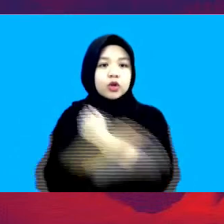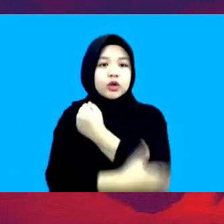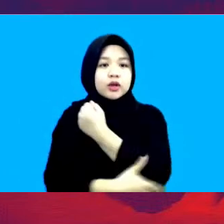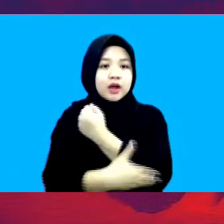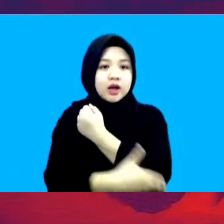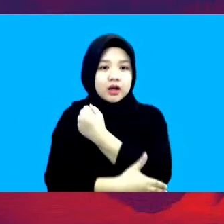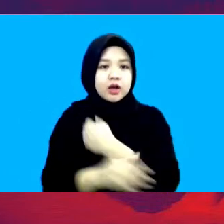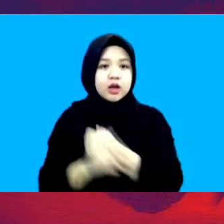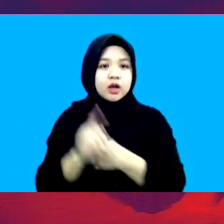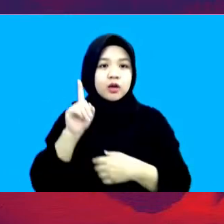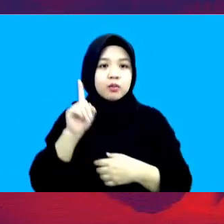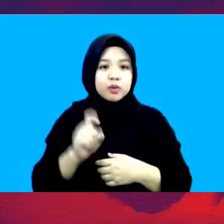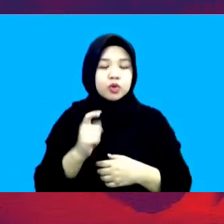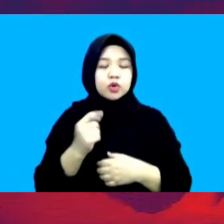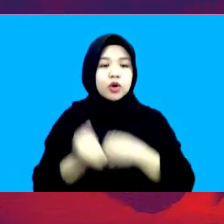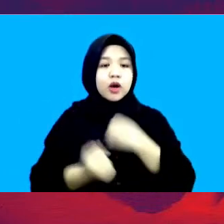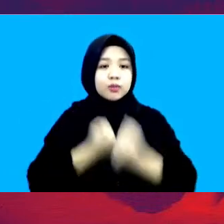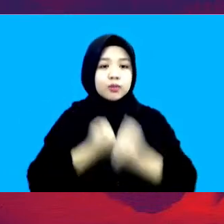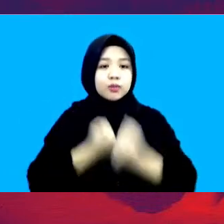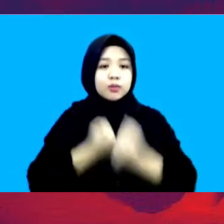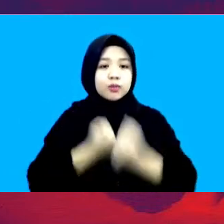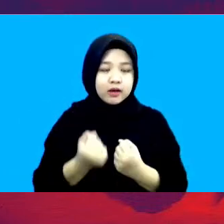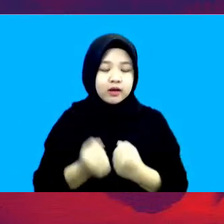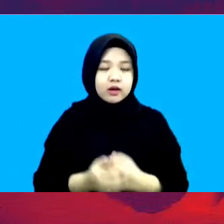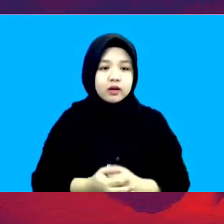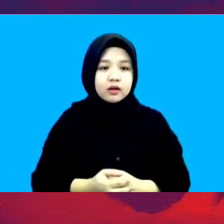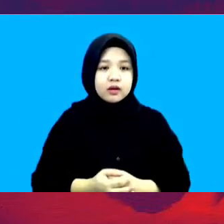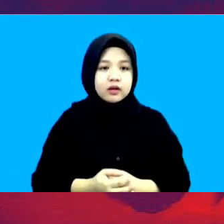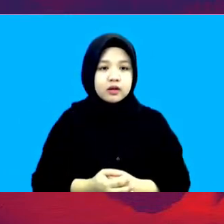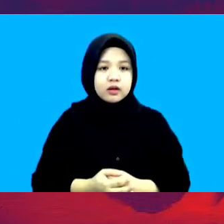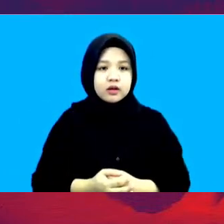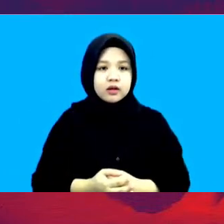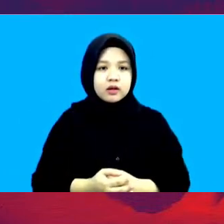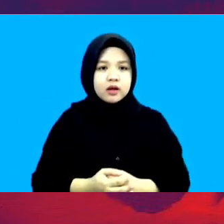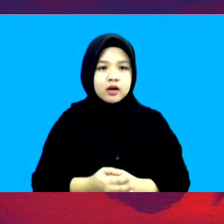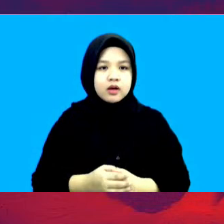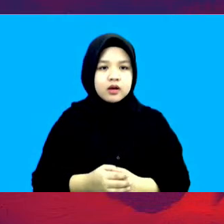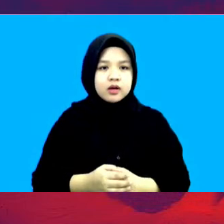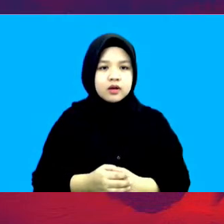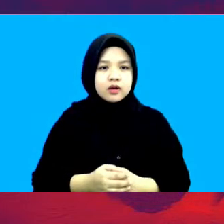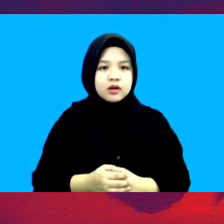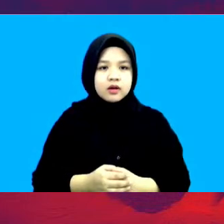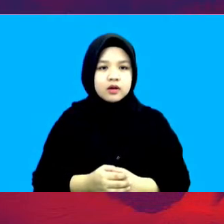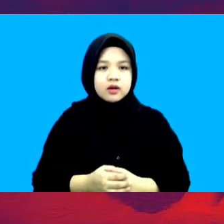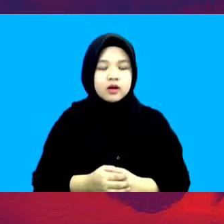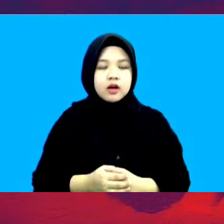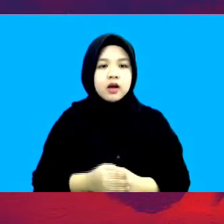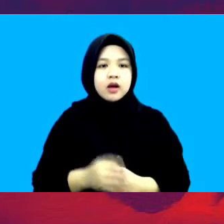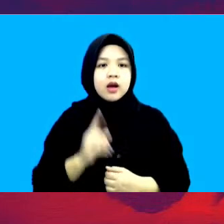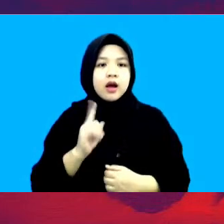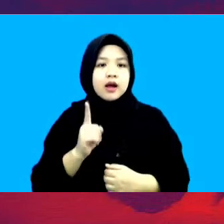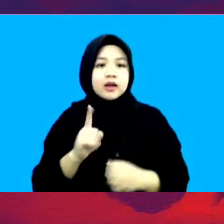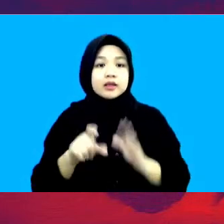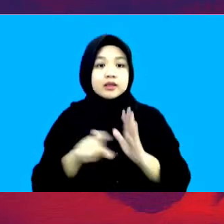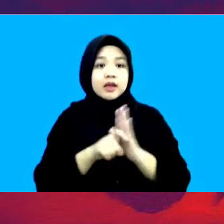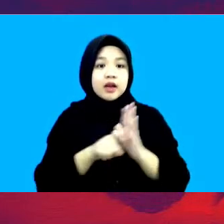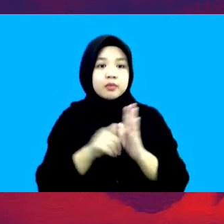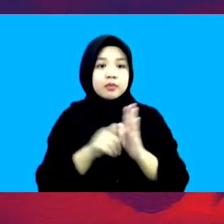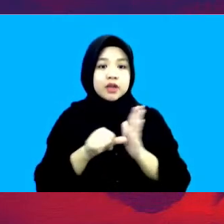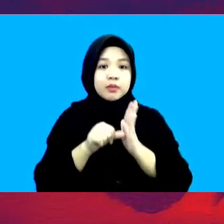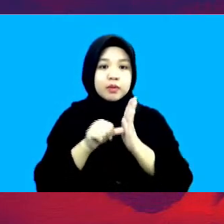it adheres to, do you want me to? Yeah? I do need a mic too? I'd hate to, okay, here,